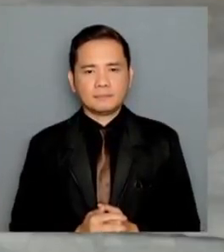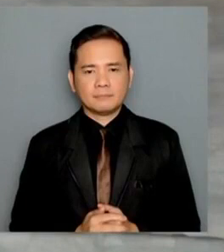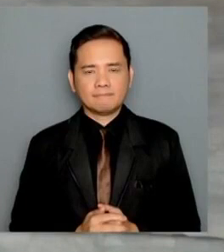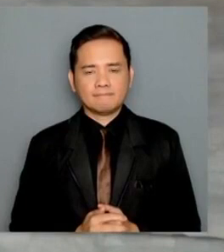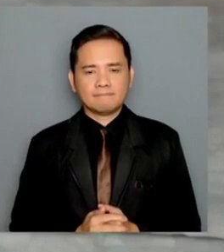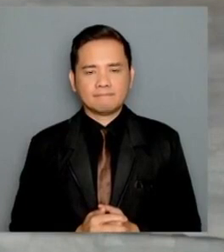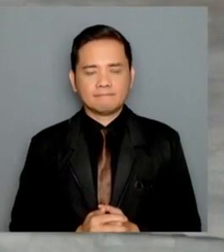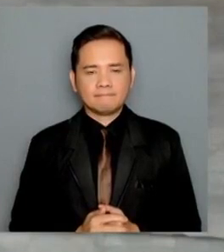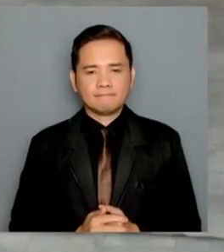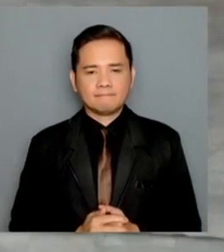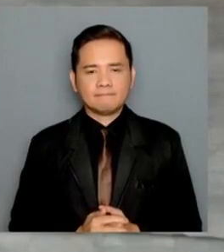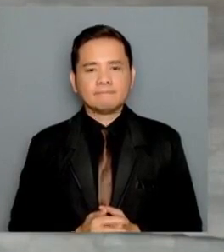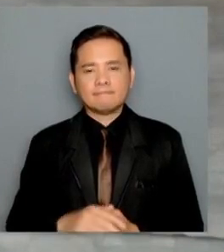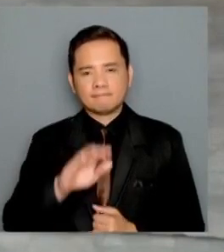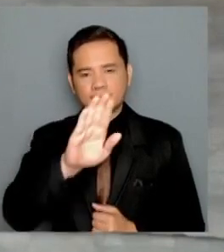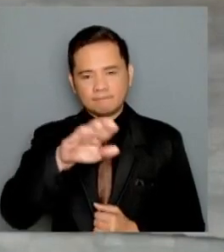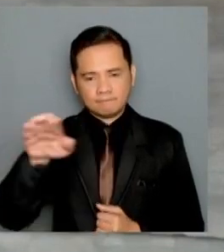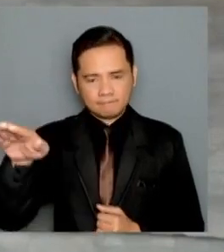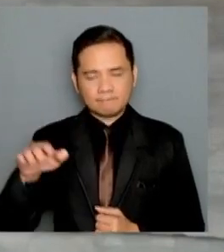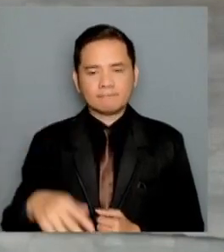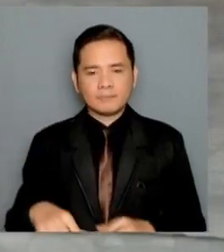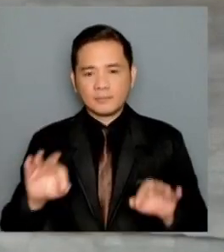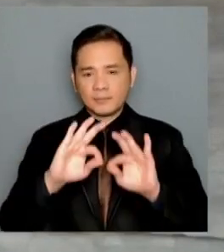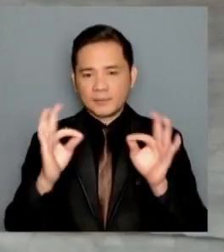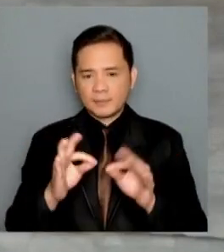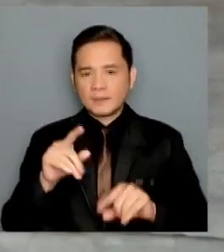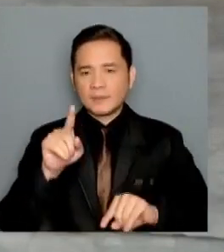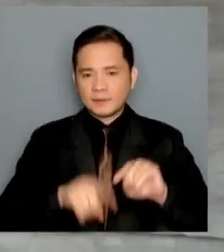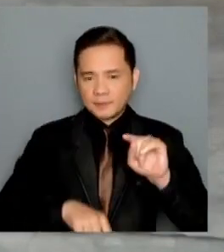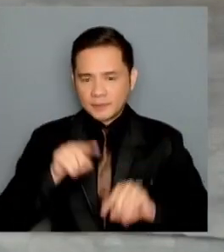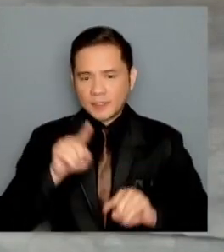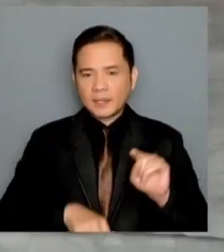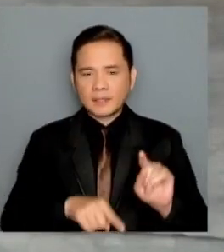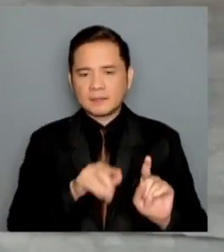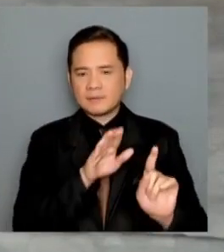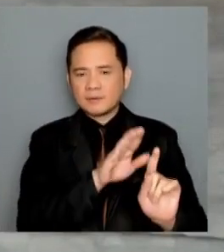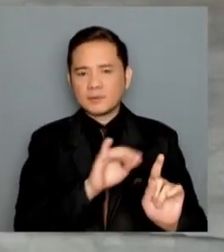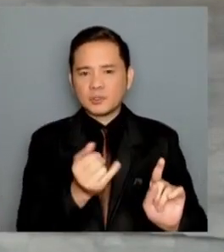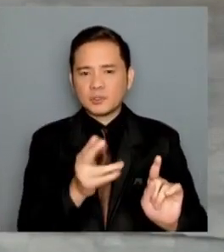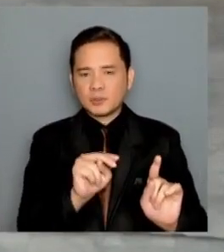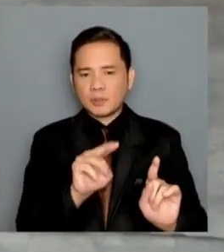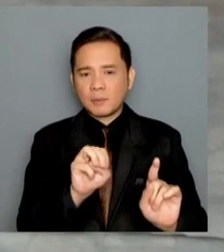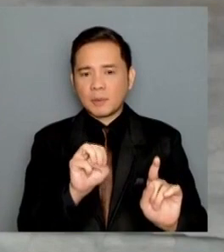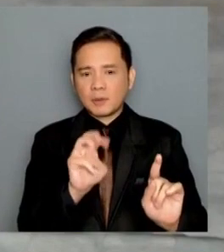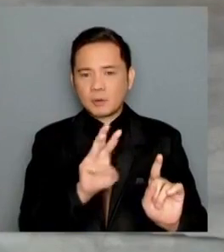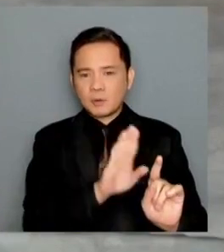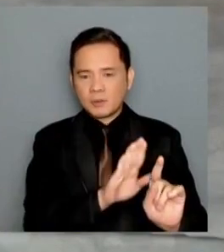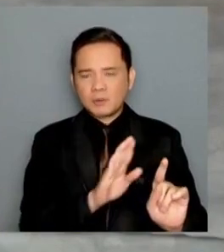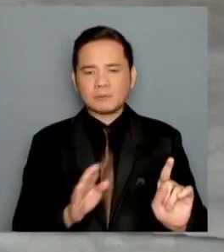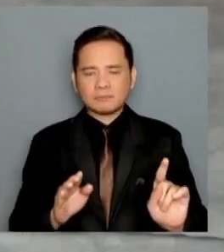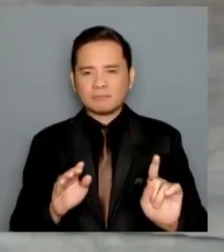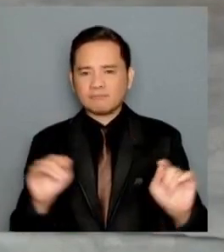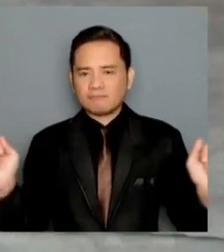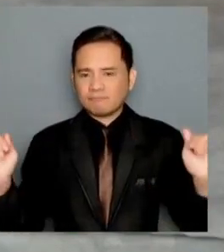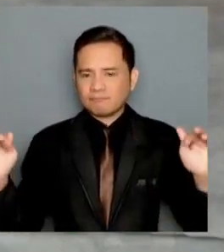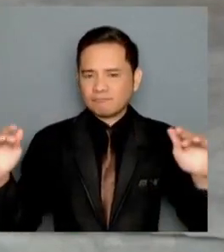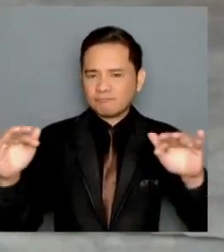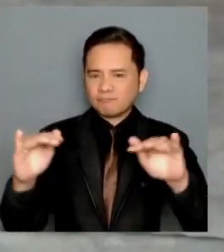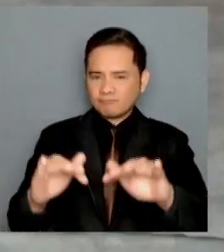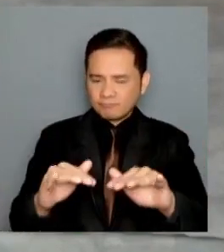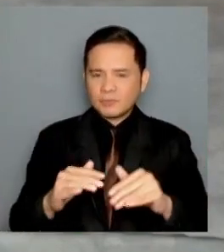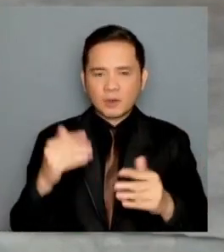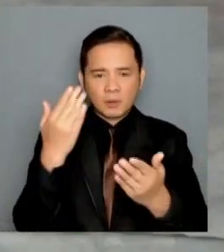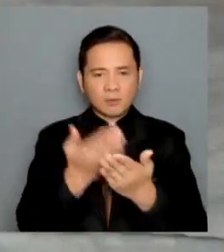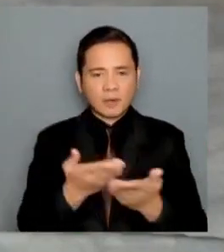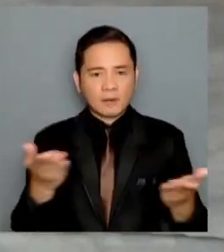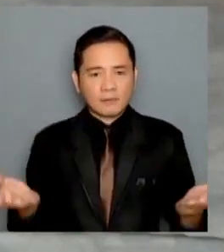Stanley, family, friends, and loved ones of college student John Matthew Salilig, who died in hazing rites, continue to arrive here